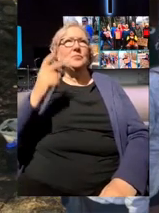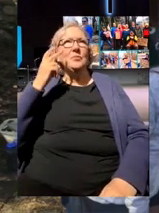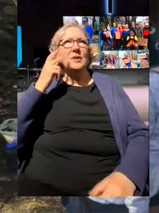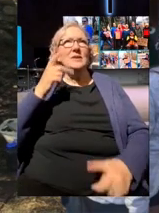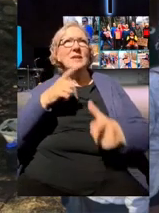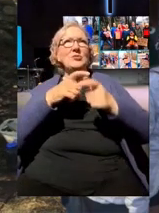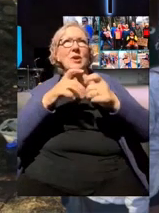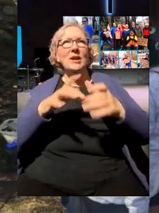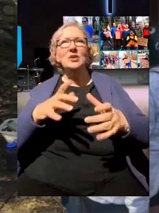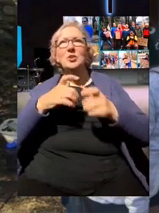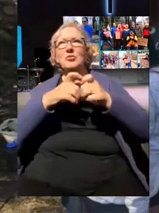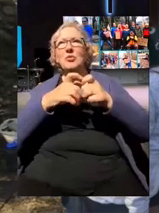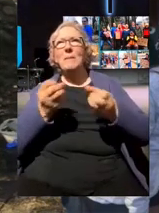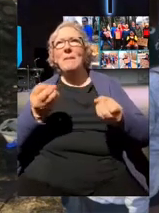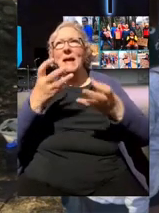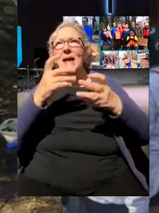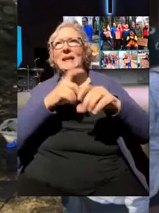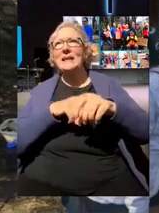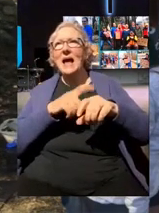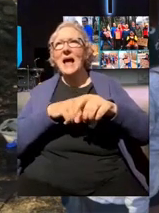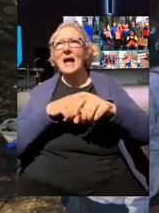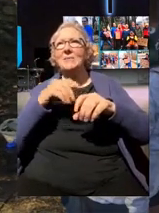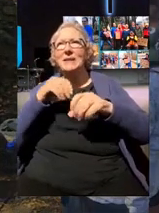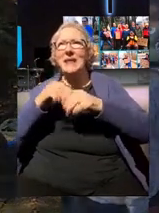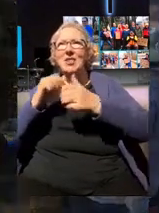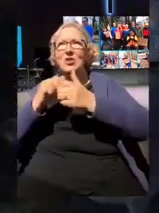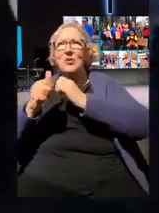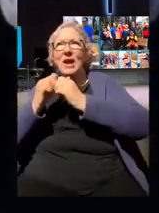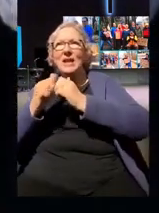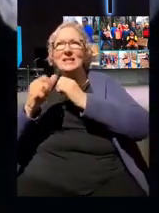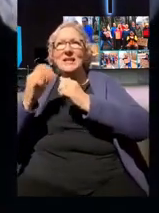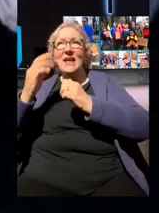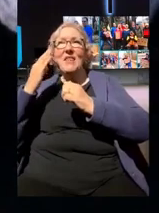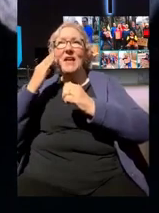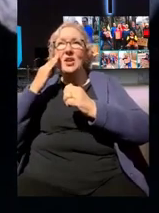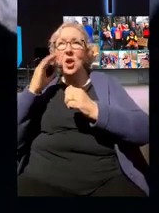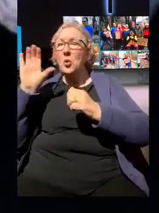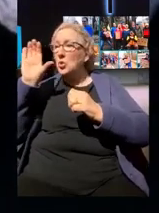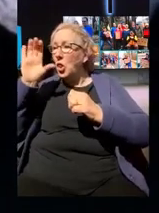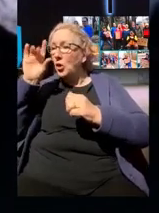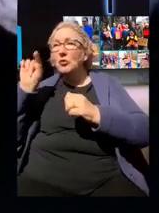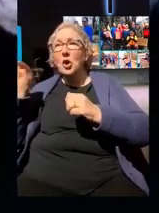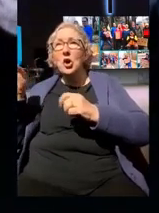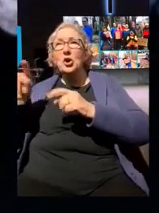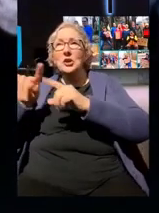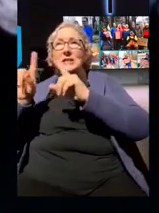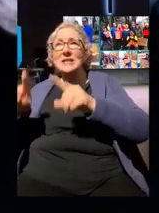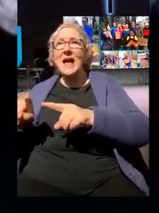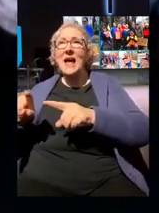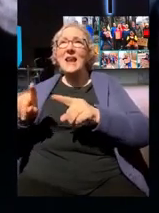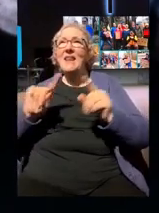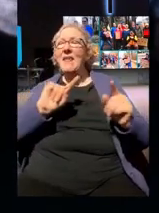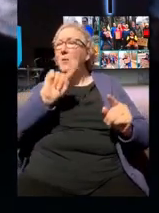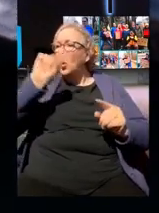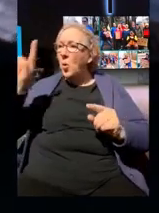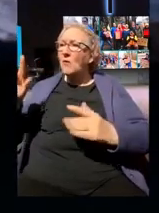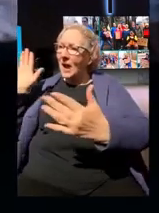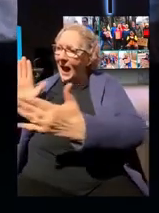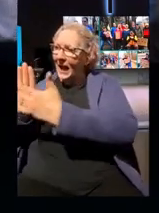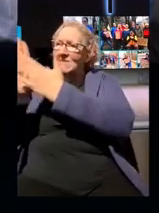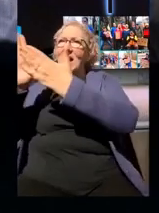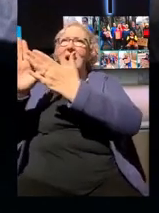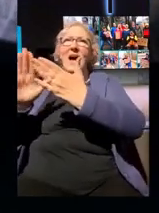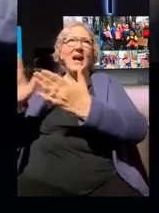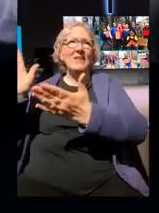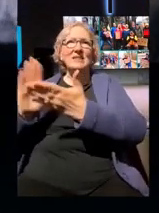run many times in the race, and they know to look for her sign, and they come over and they high-five her, or they slap the sign. So it's kind of neat